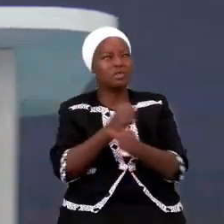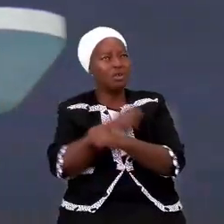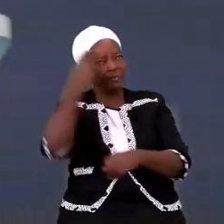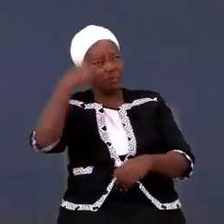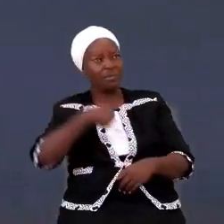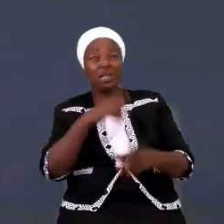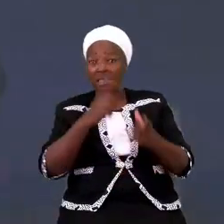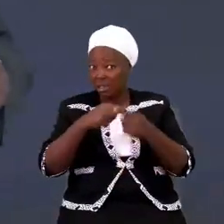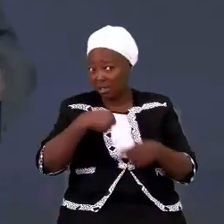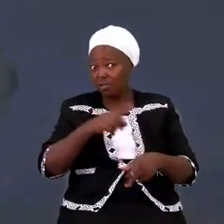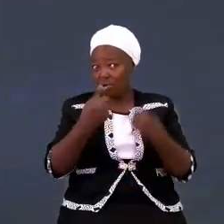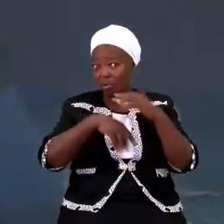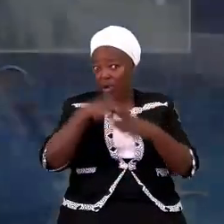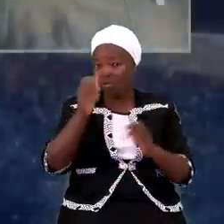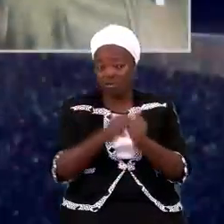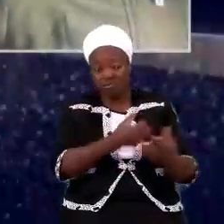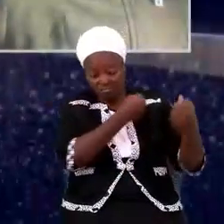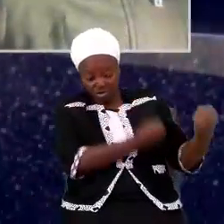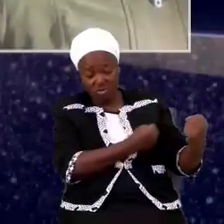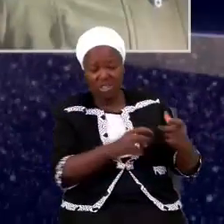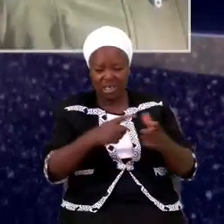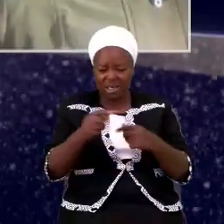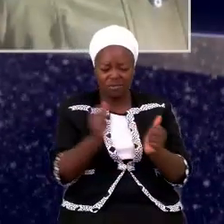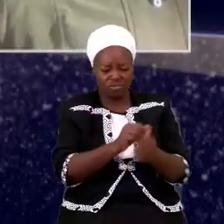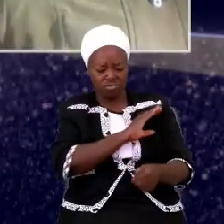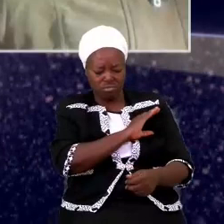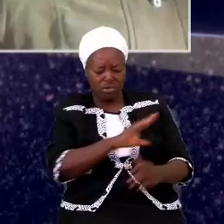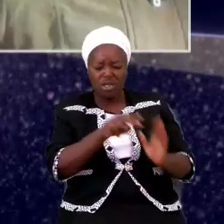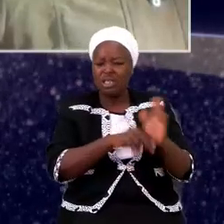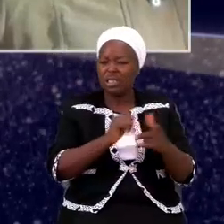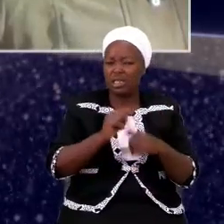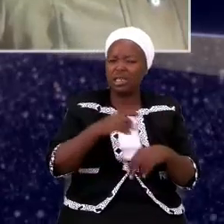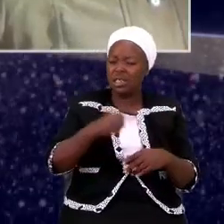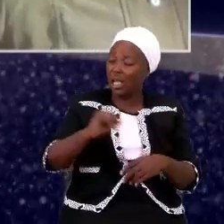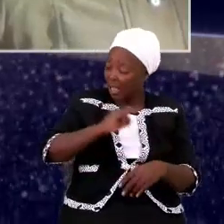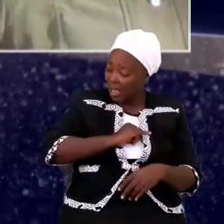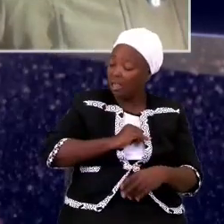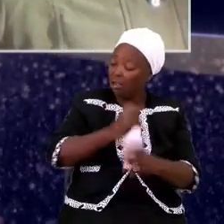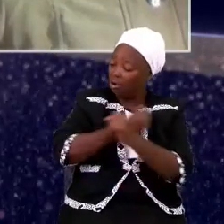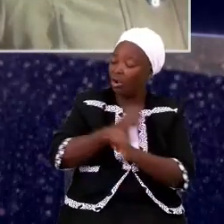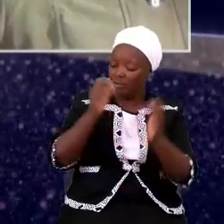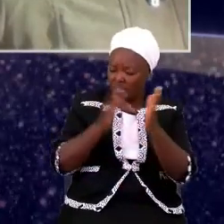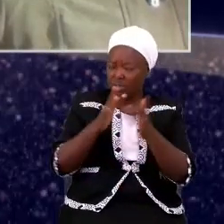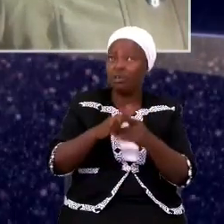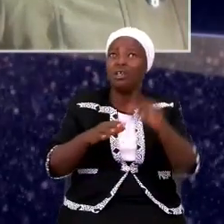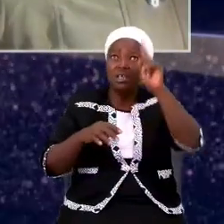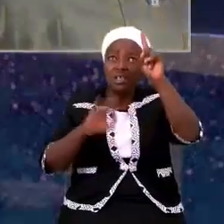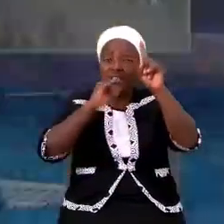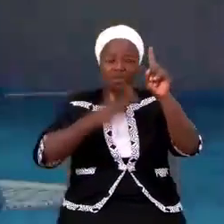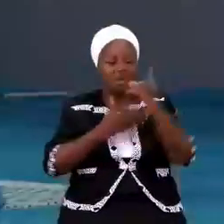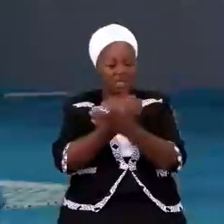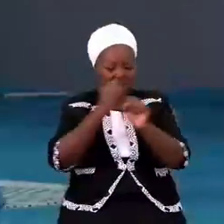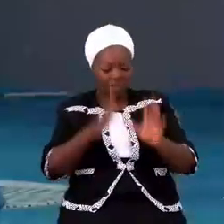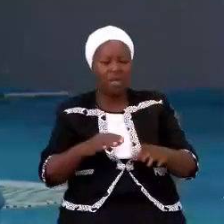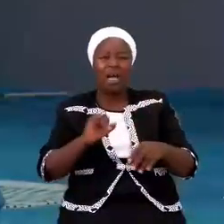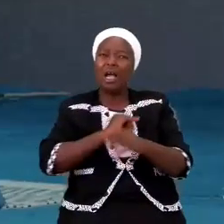the Lord. He's my Redeemer. I love him. He died for me. And you're not repressing your love and